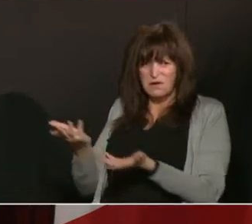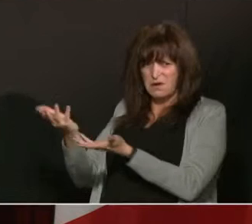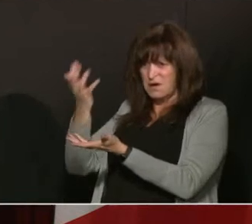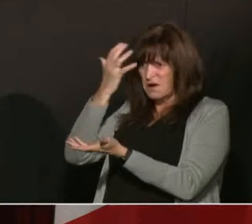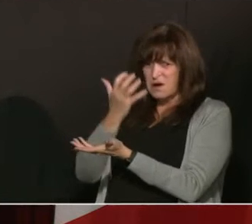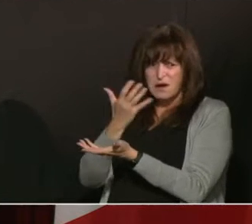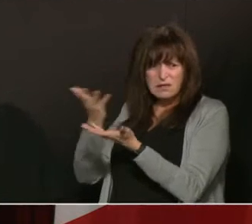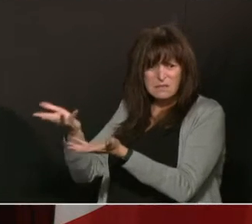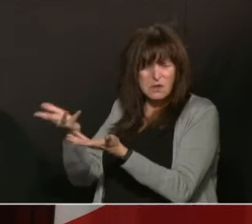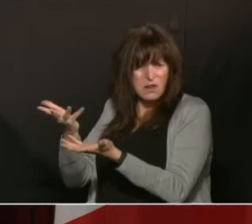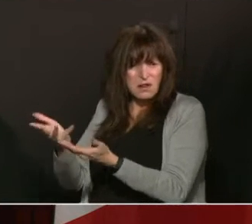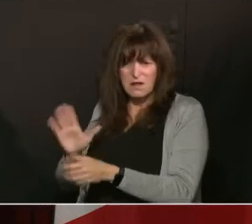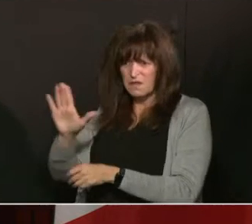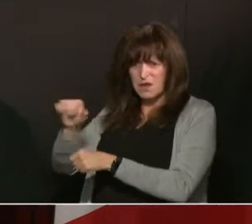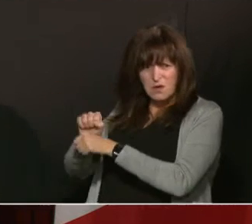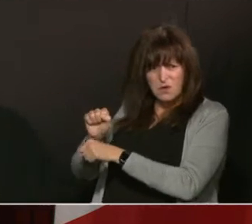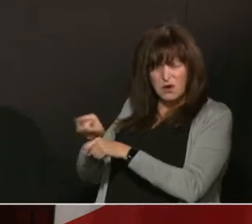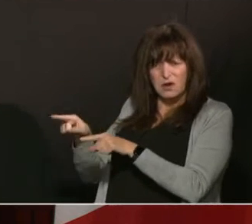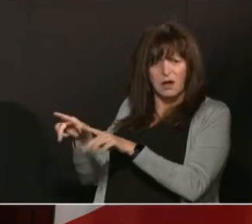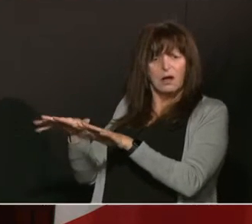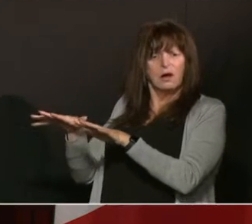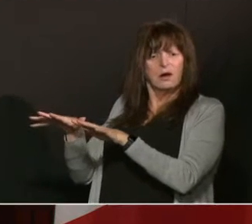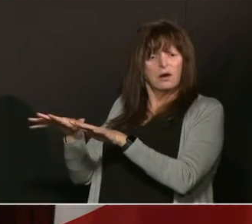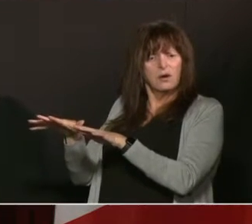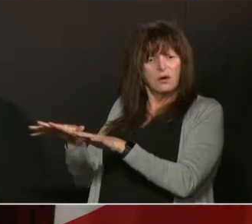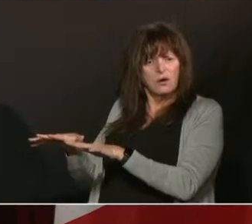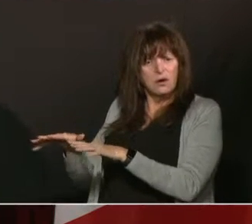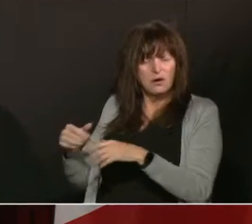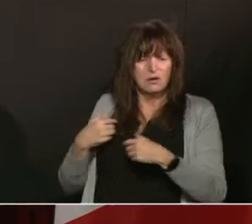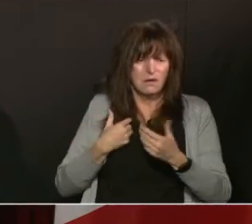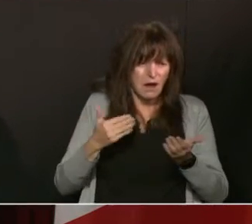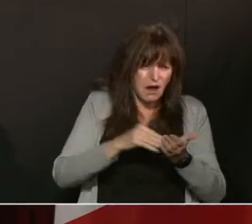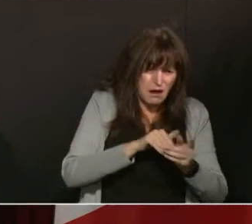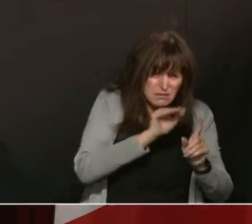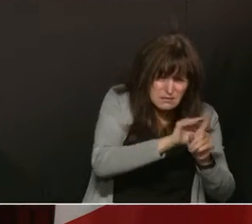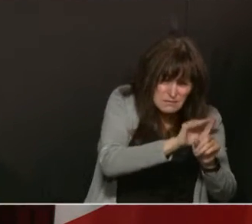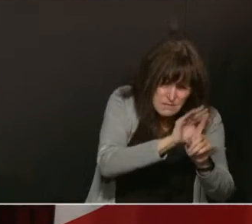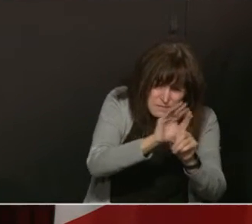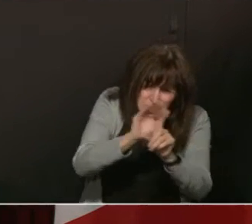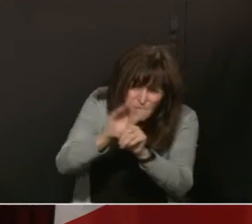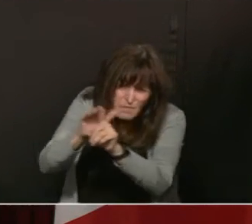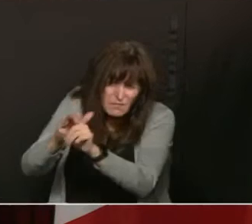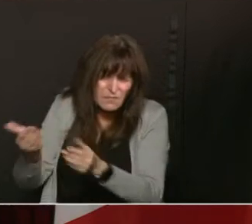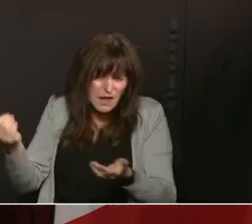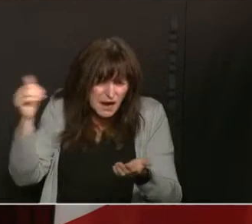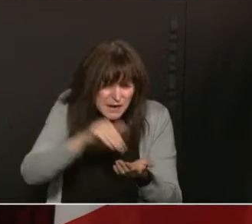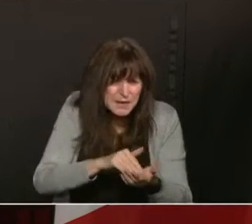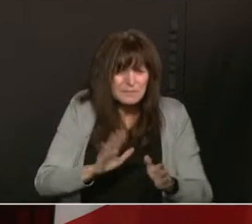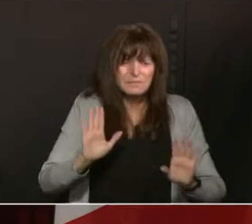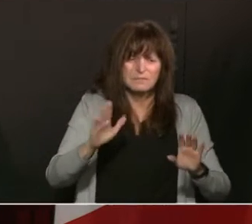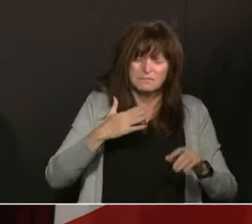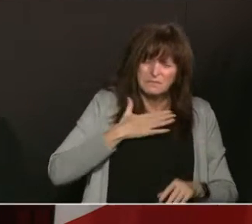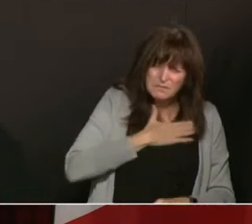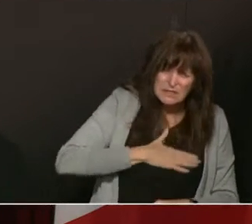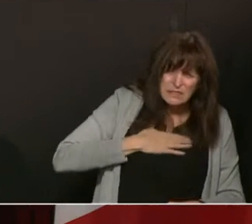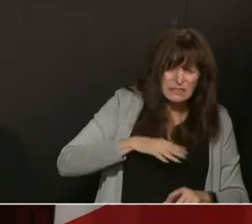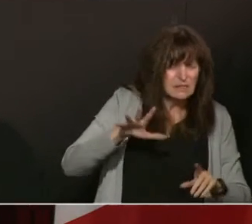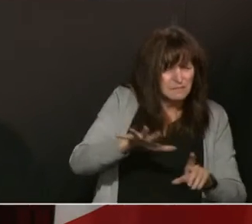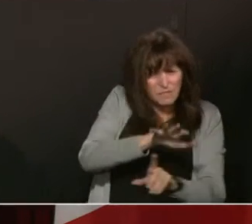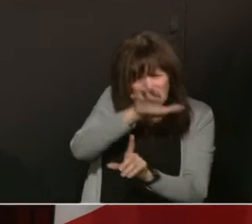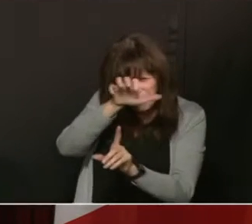once again asking for a call to arms and urge everyone to book their appointment as soon as you can to protect yourself and your loved